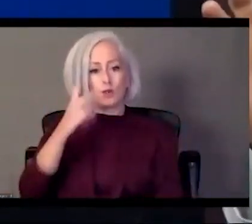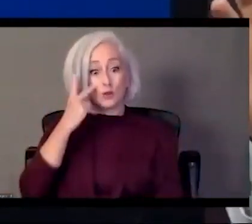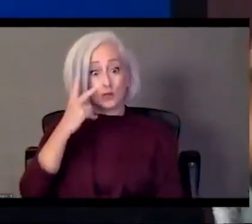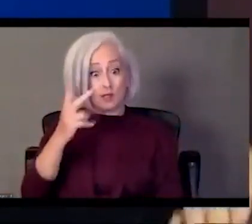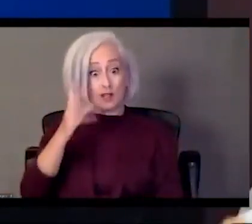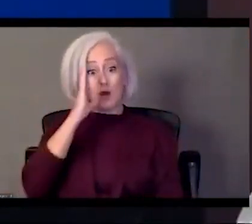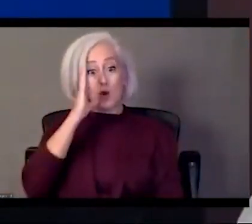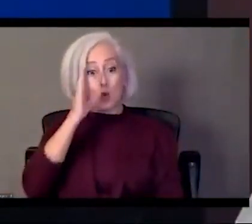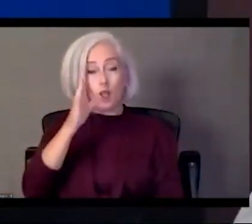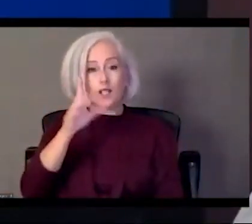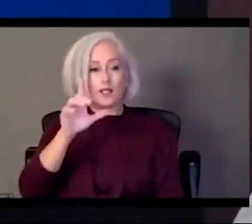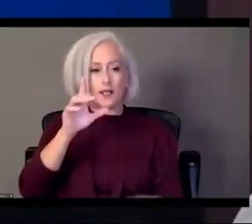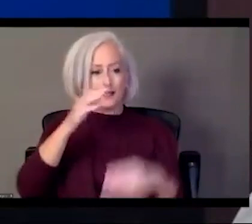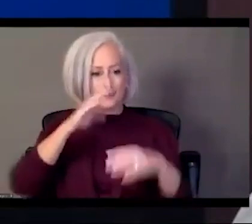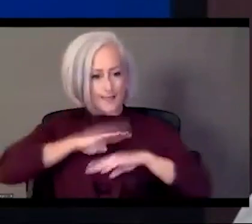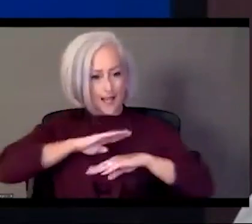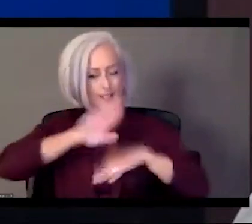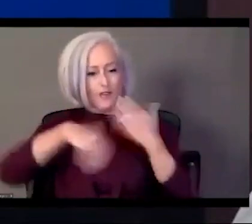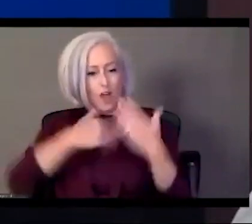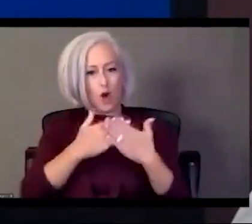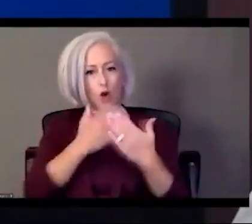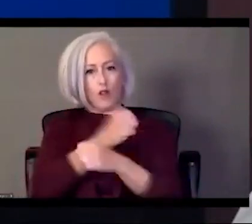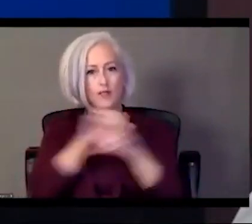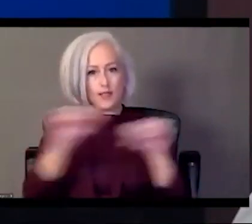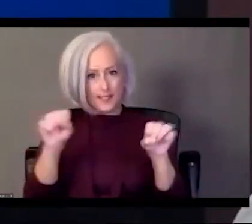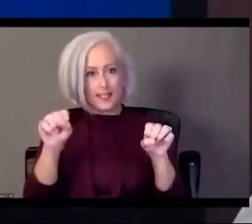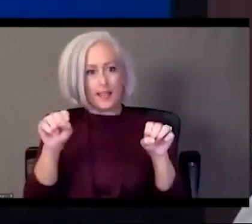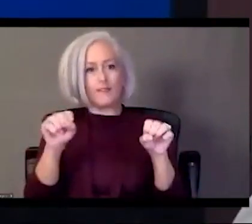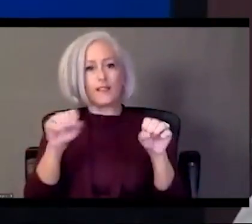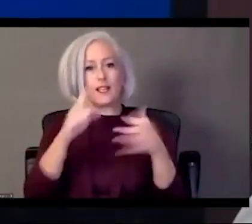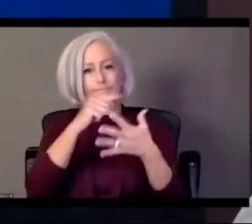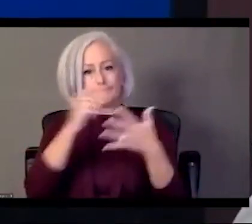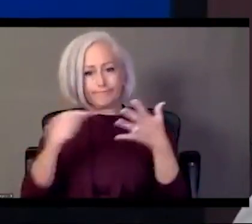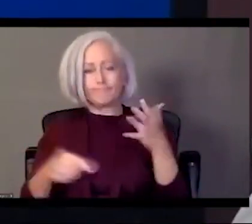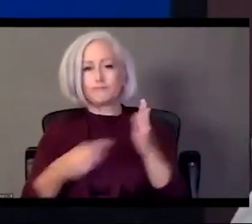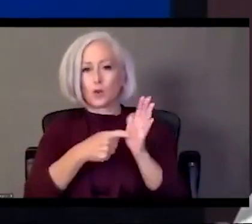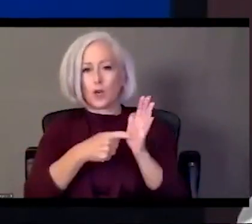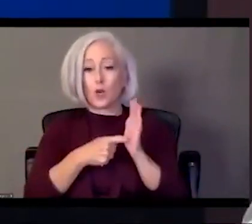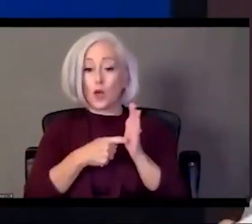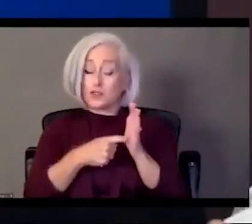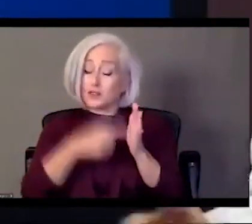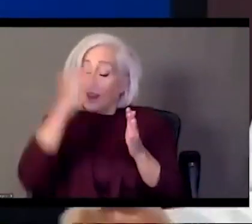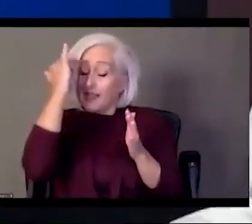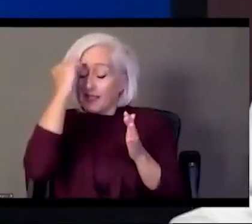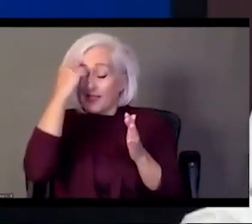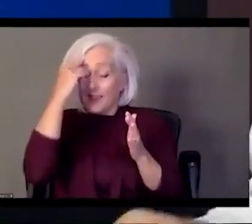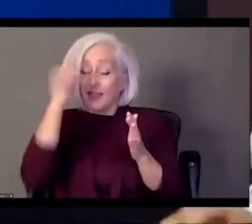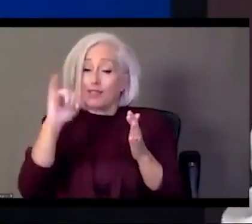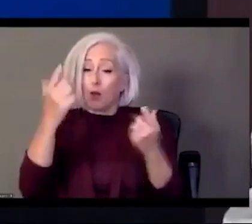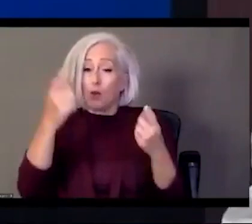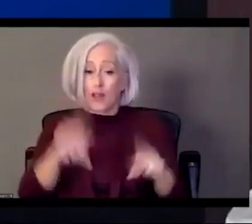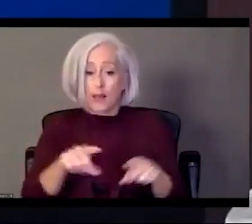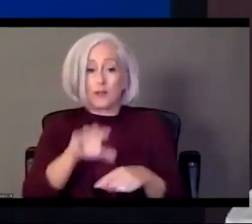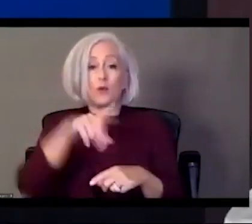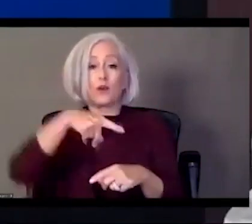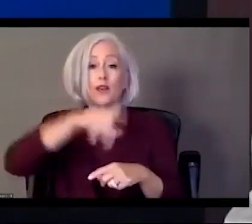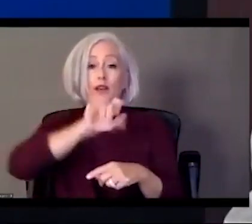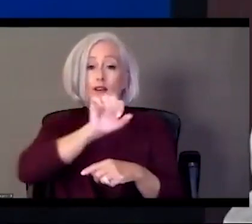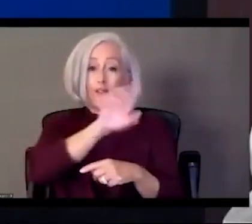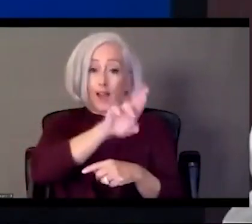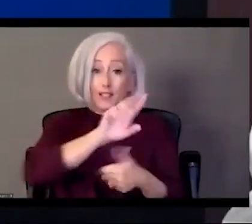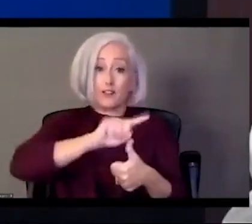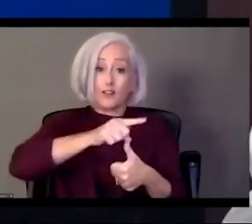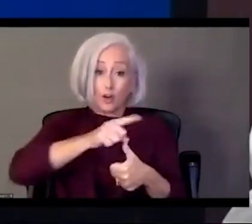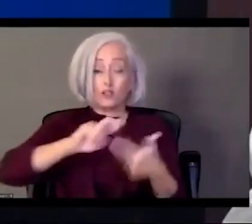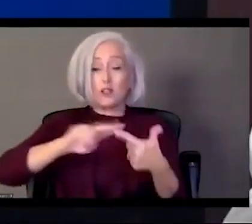safety requirements. And I think, I think we're going to be there with Pfizer, and then later with Moderna, and then with J&J. Let's see if there are reporter